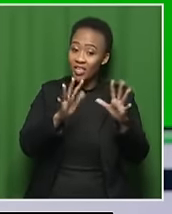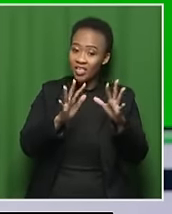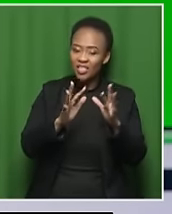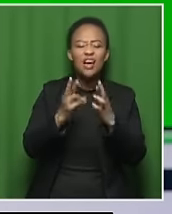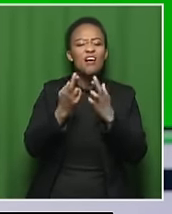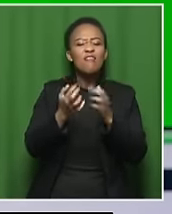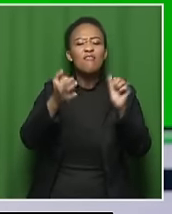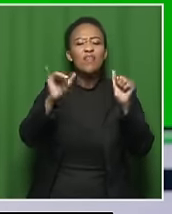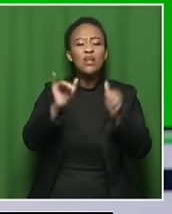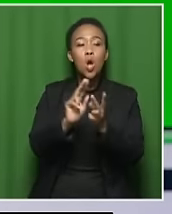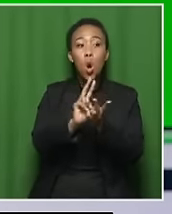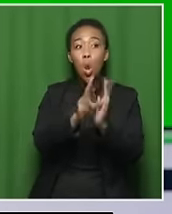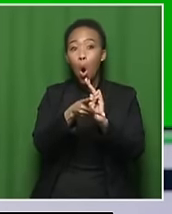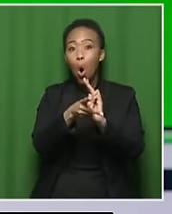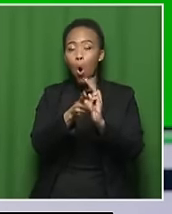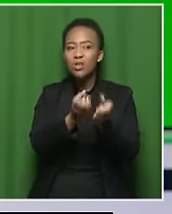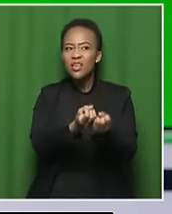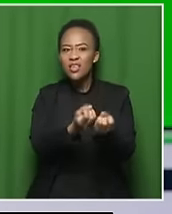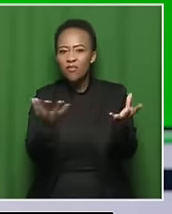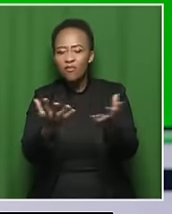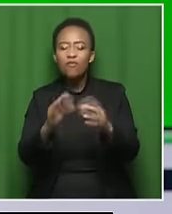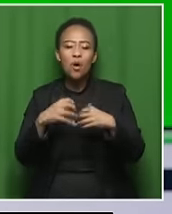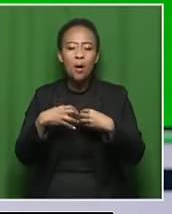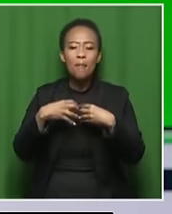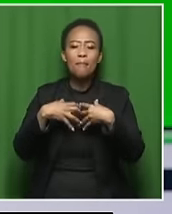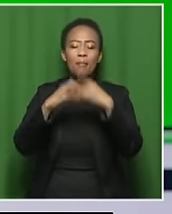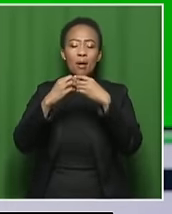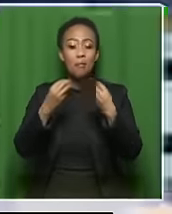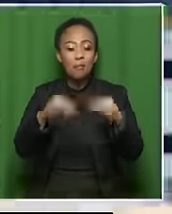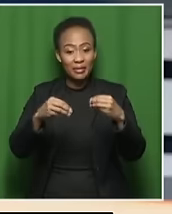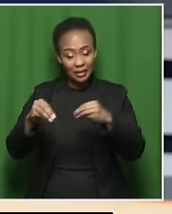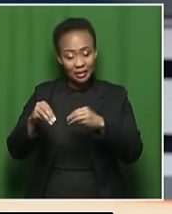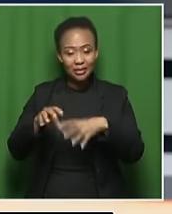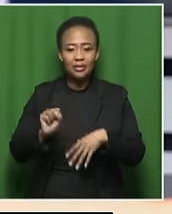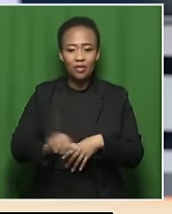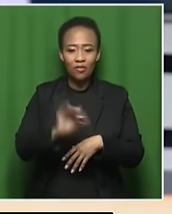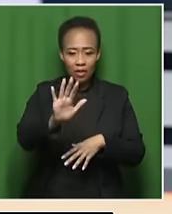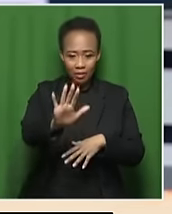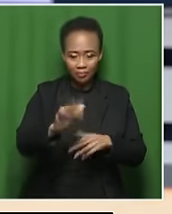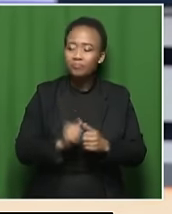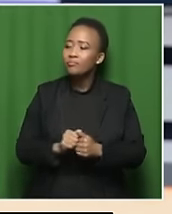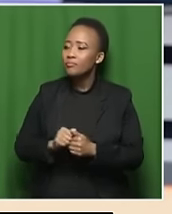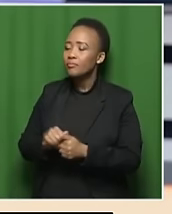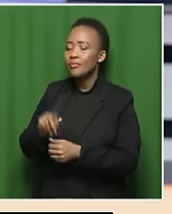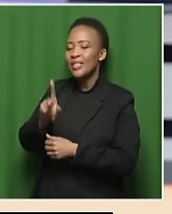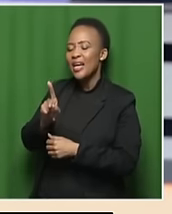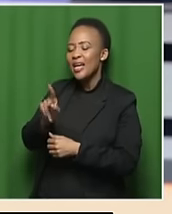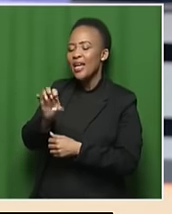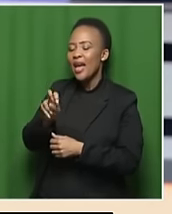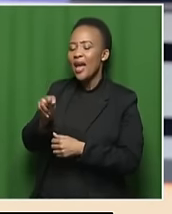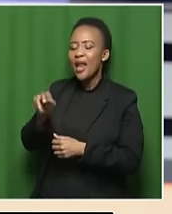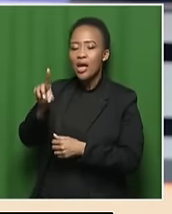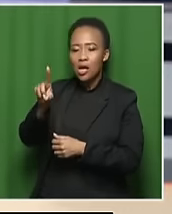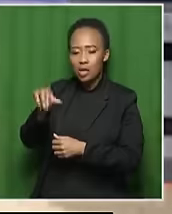loans to small businesses to get them off the ground and become employers of South Africans. Samuel Kennedy, your view on that? Yes, thank you.